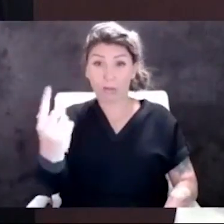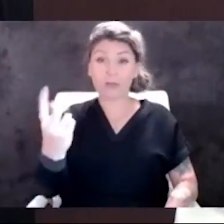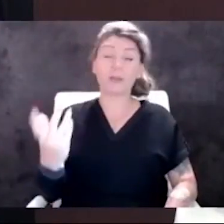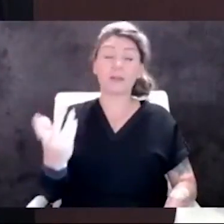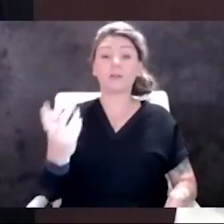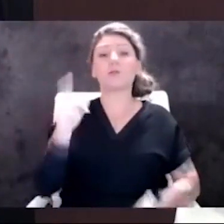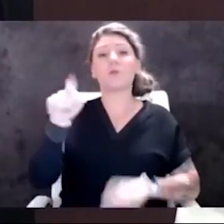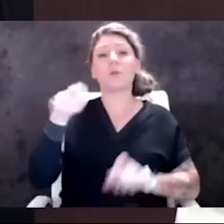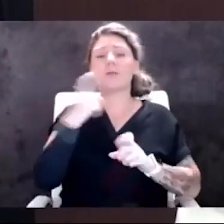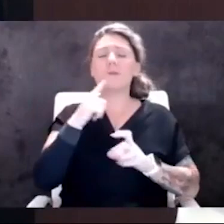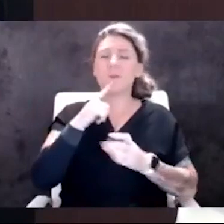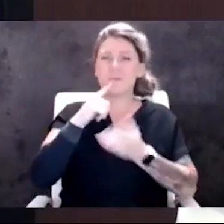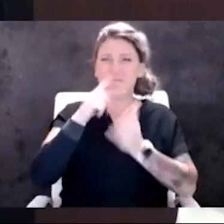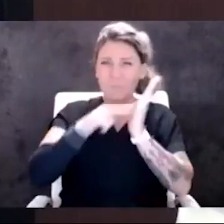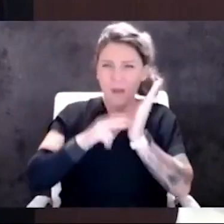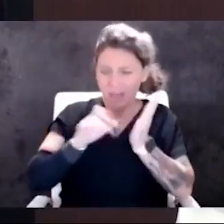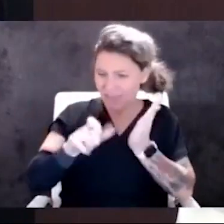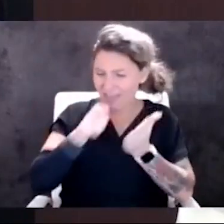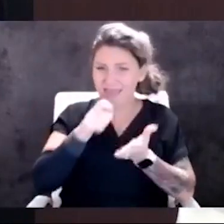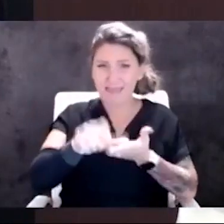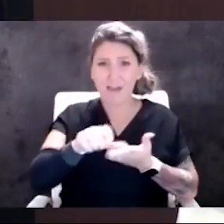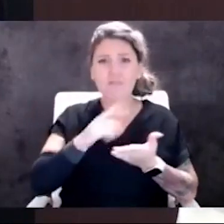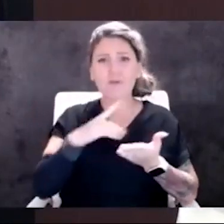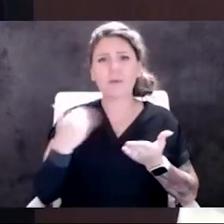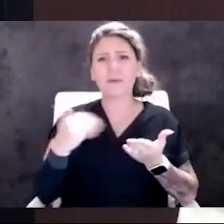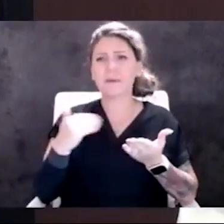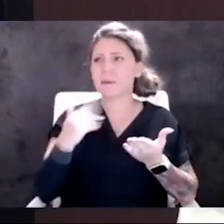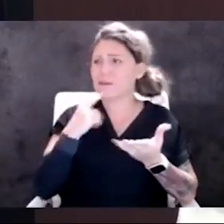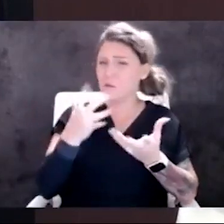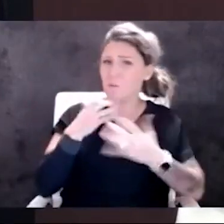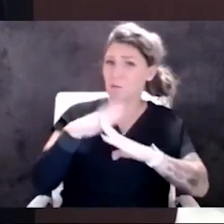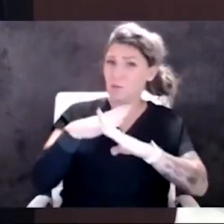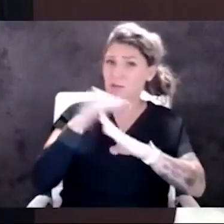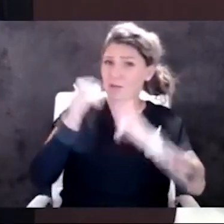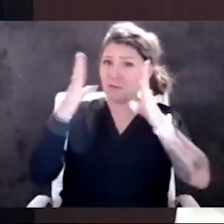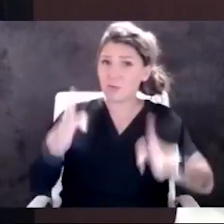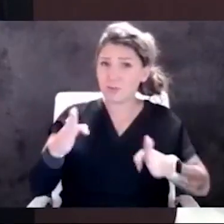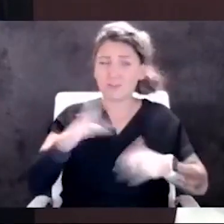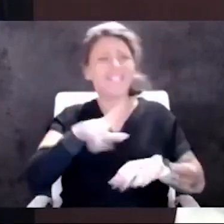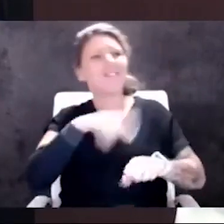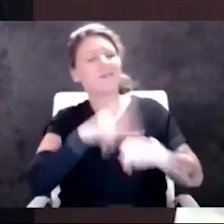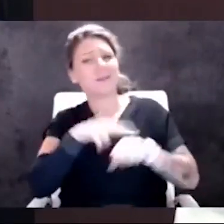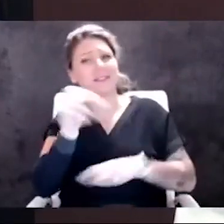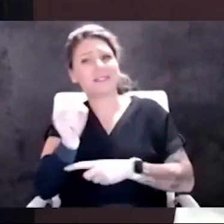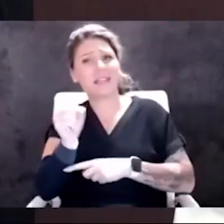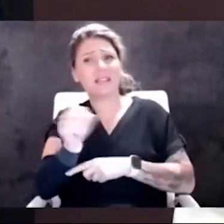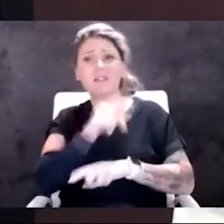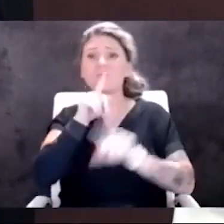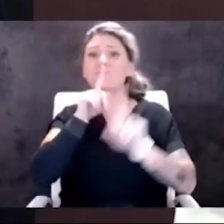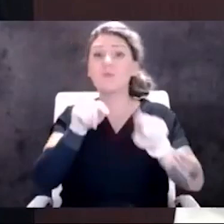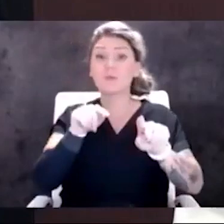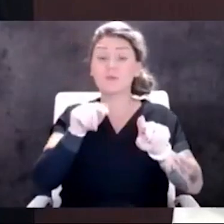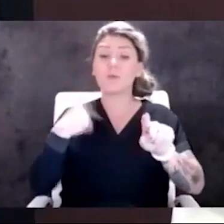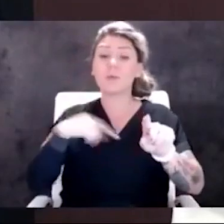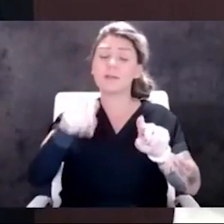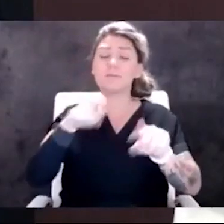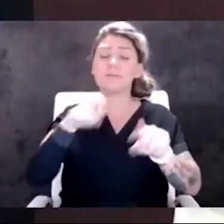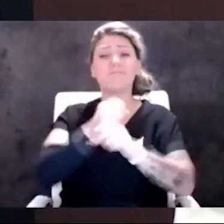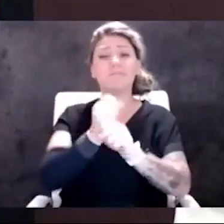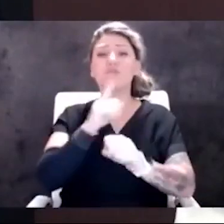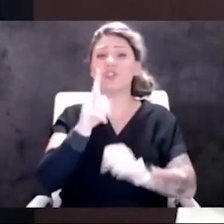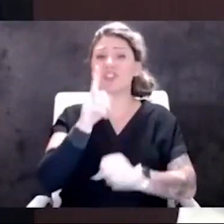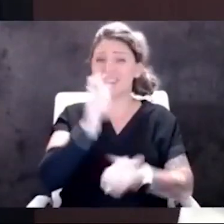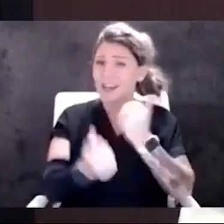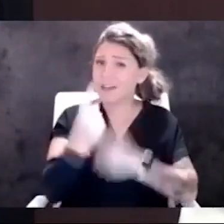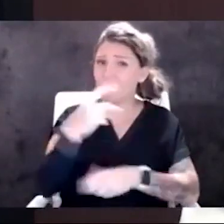think, gosh, wouldn't we want to take care and protect that person? Well, of course we should. And so as a result, we need to make sure that everybody inside healthcare has